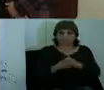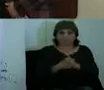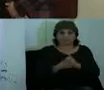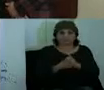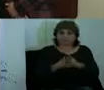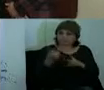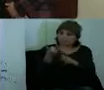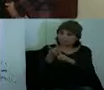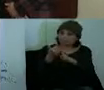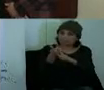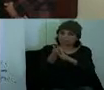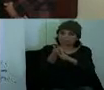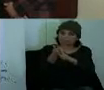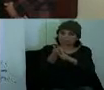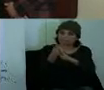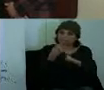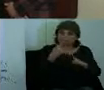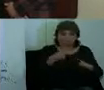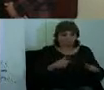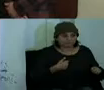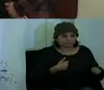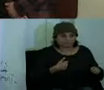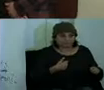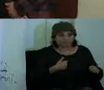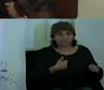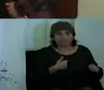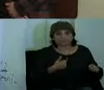has told us what it means,